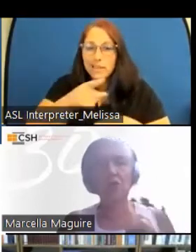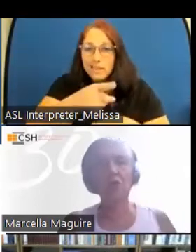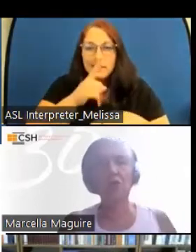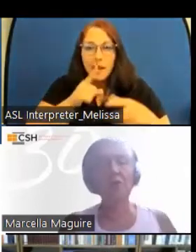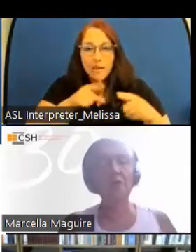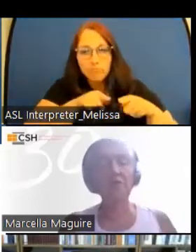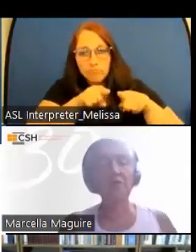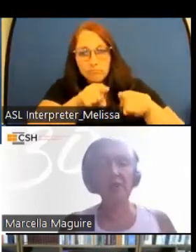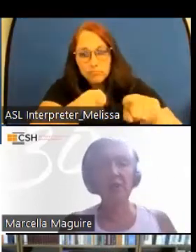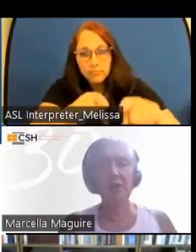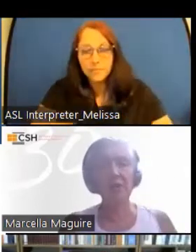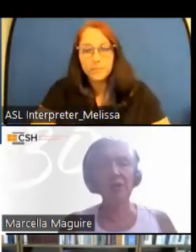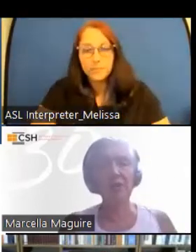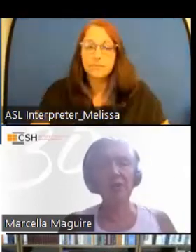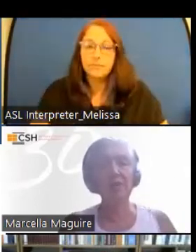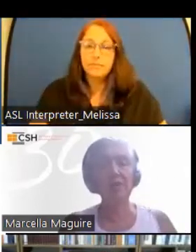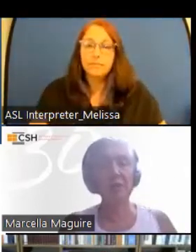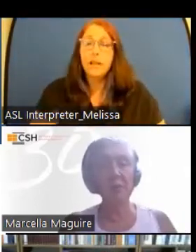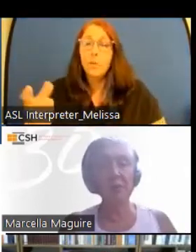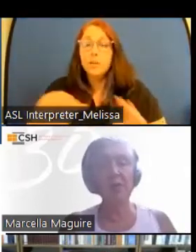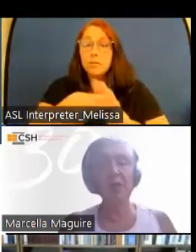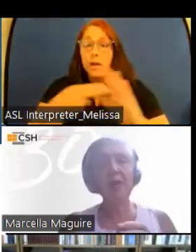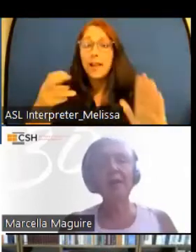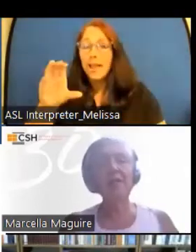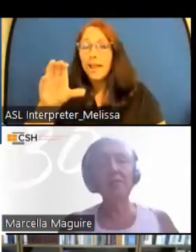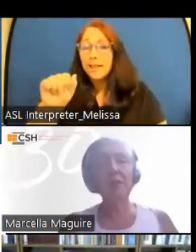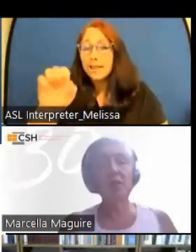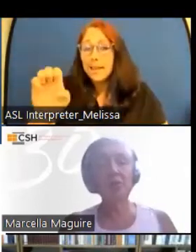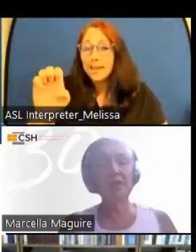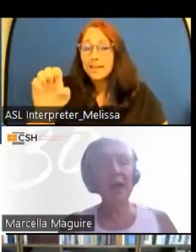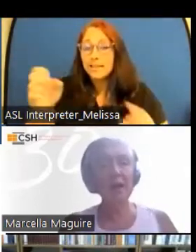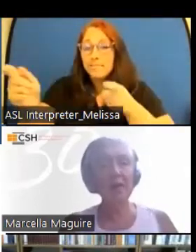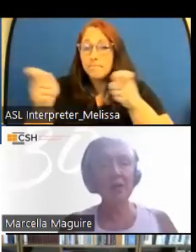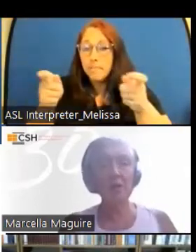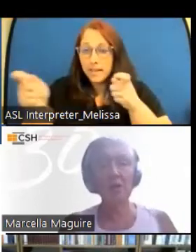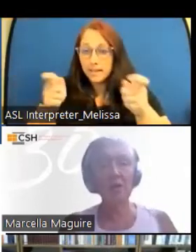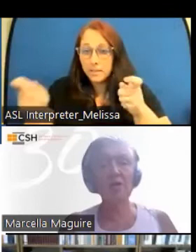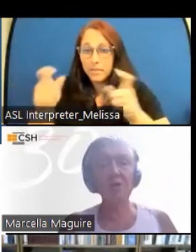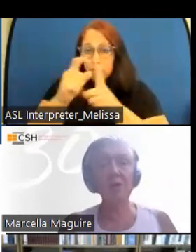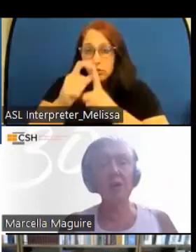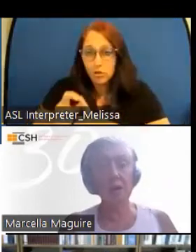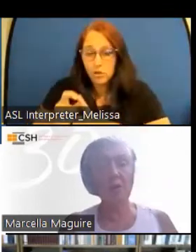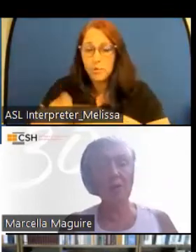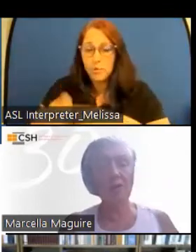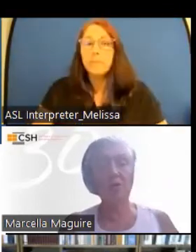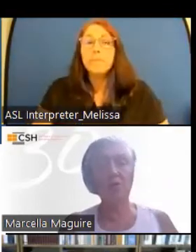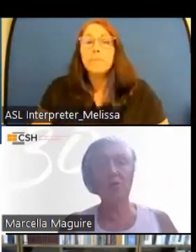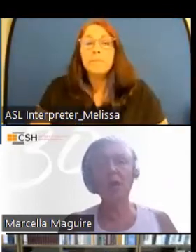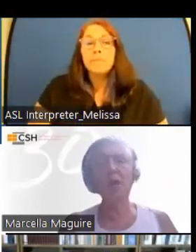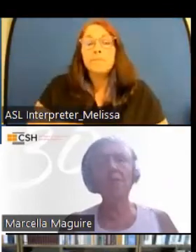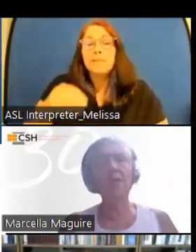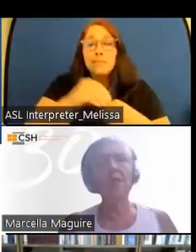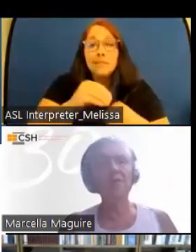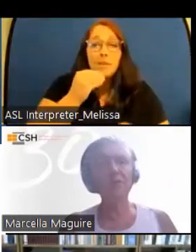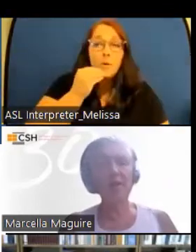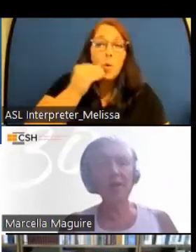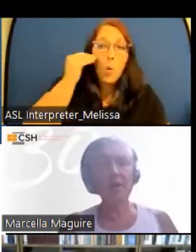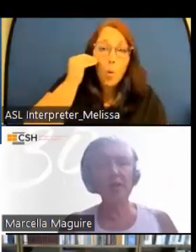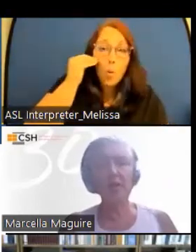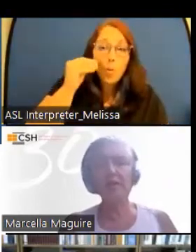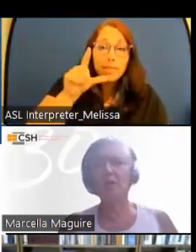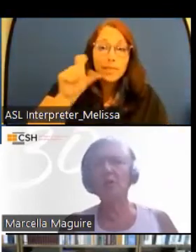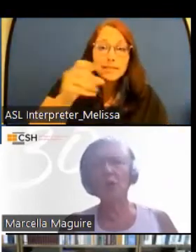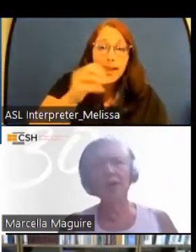is a term that means very different things to different people. Case management in the housing world, similar, and homelessness world means a very